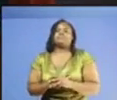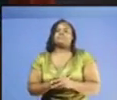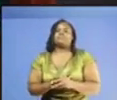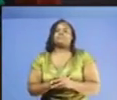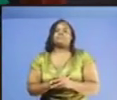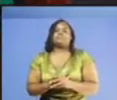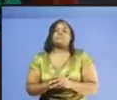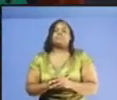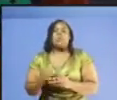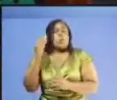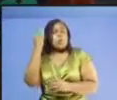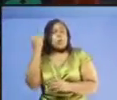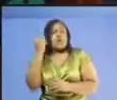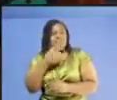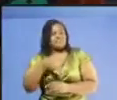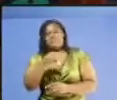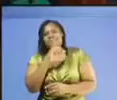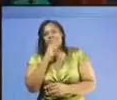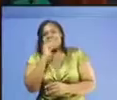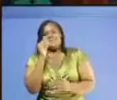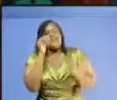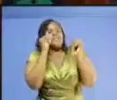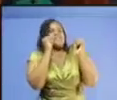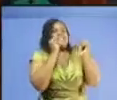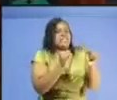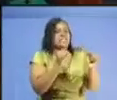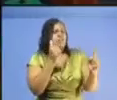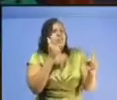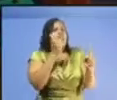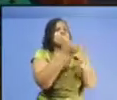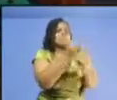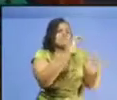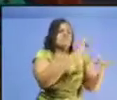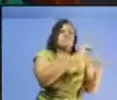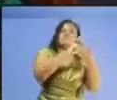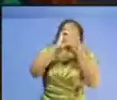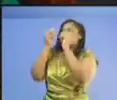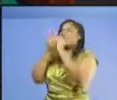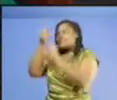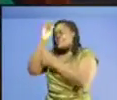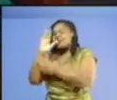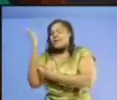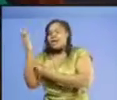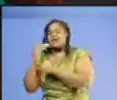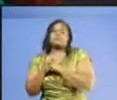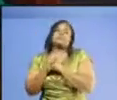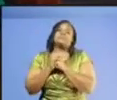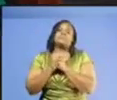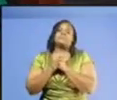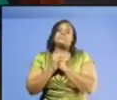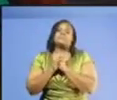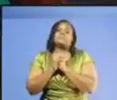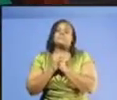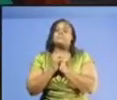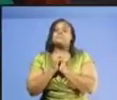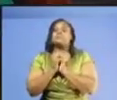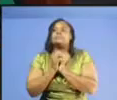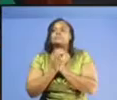an individual connection. Though Noah, so we can understand him. But